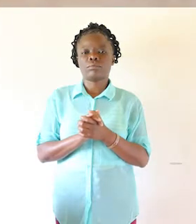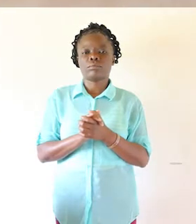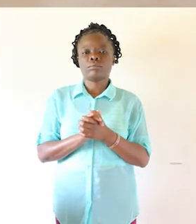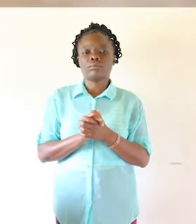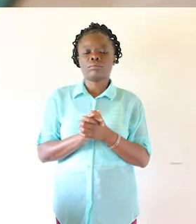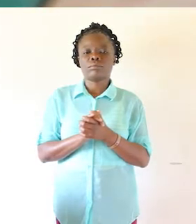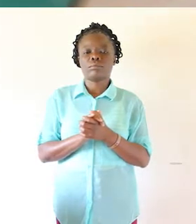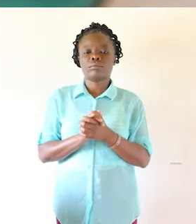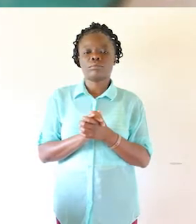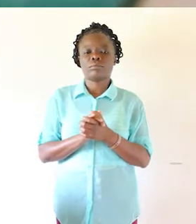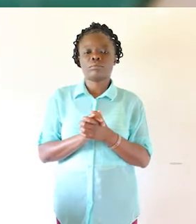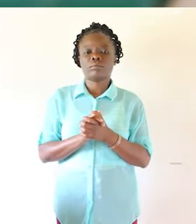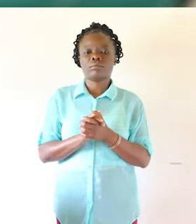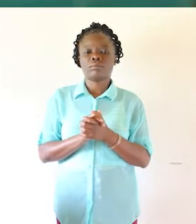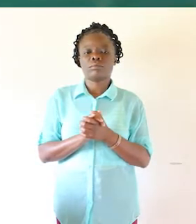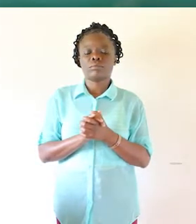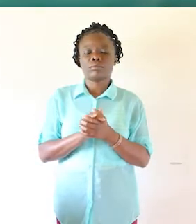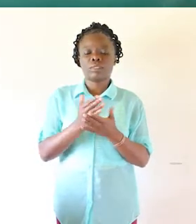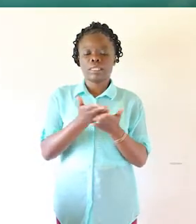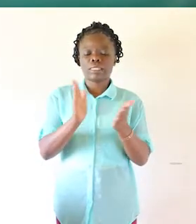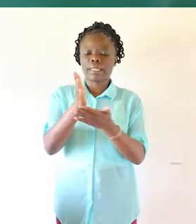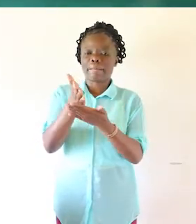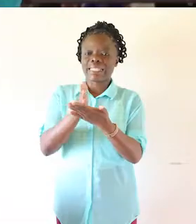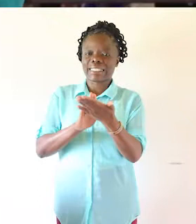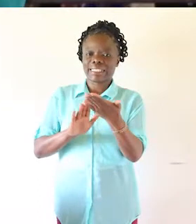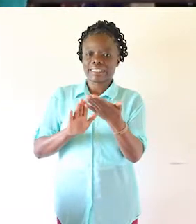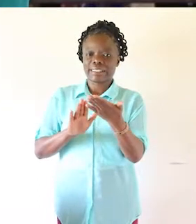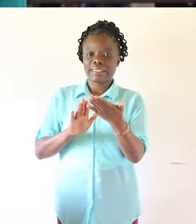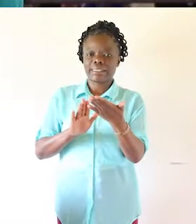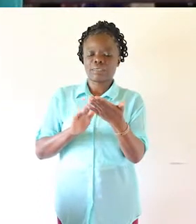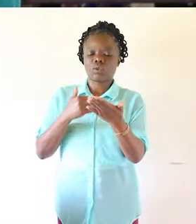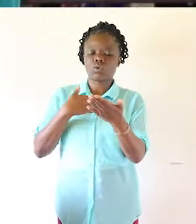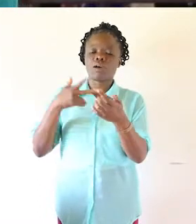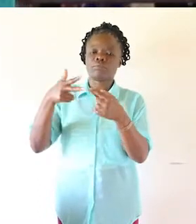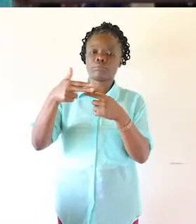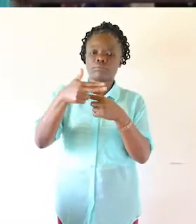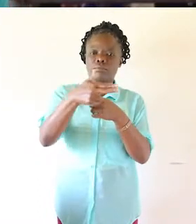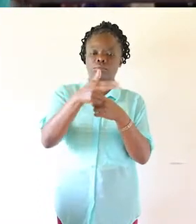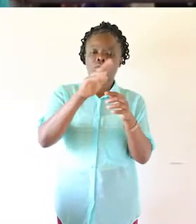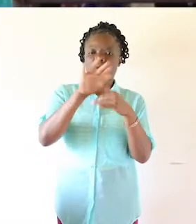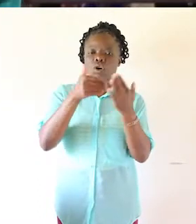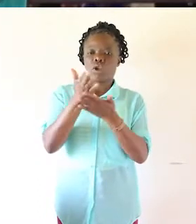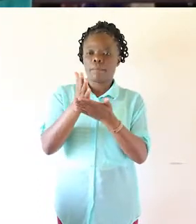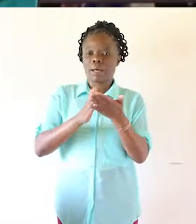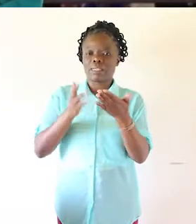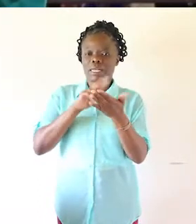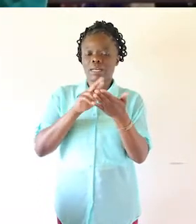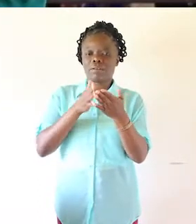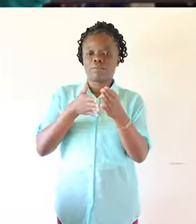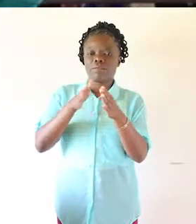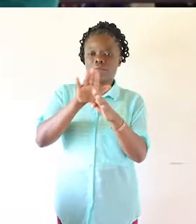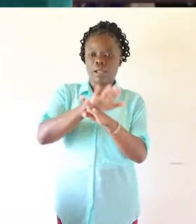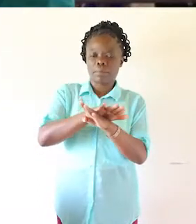Okay, these are the parts we have cut. All parts are